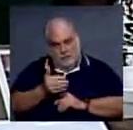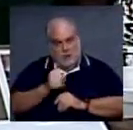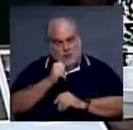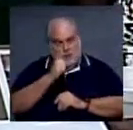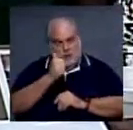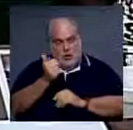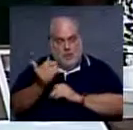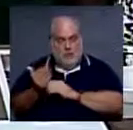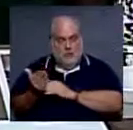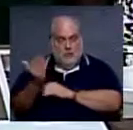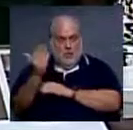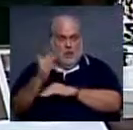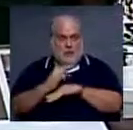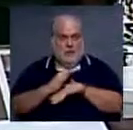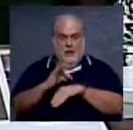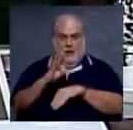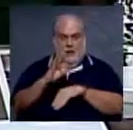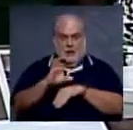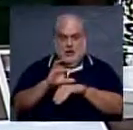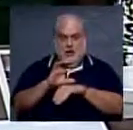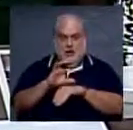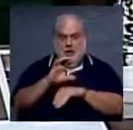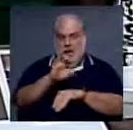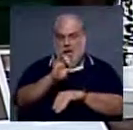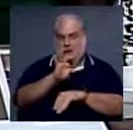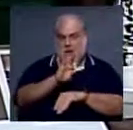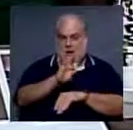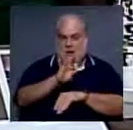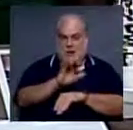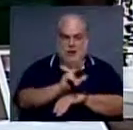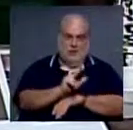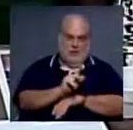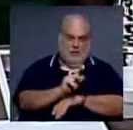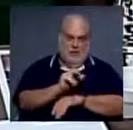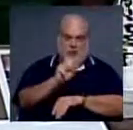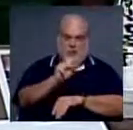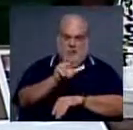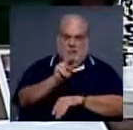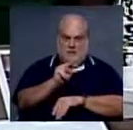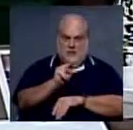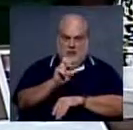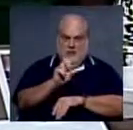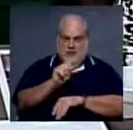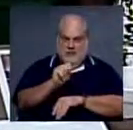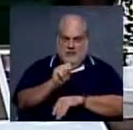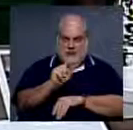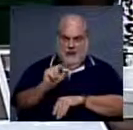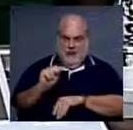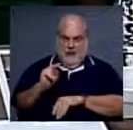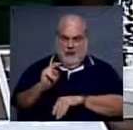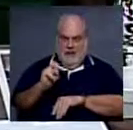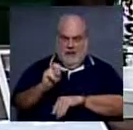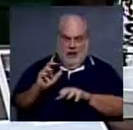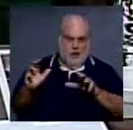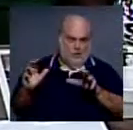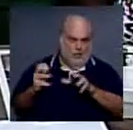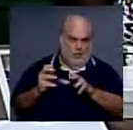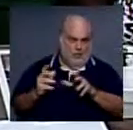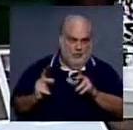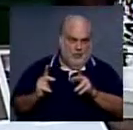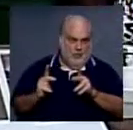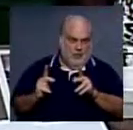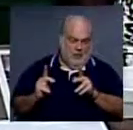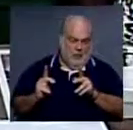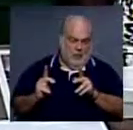9 o'clock at a church at 8923 Sunset Lane, a group of people are getting together from